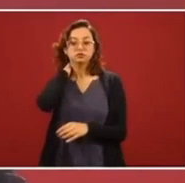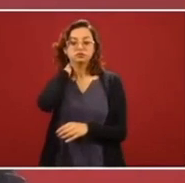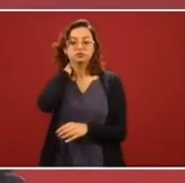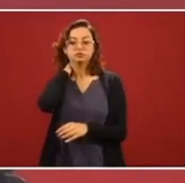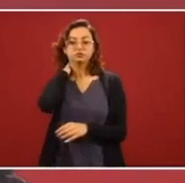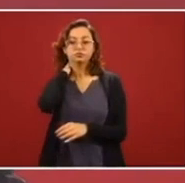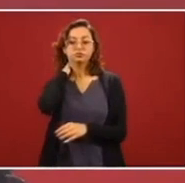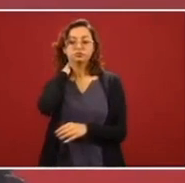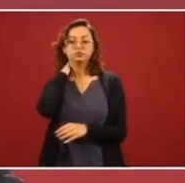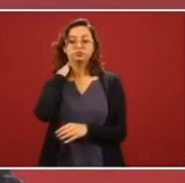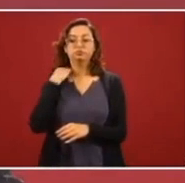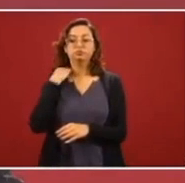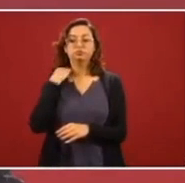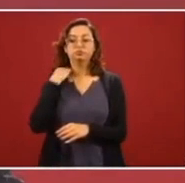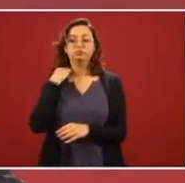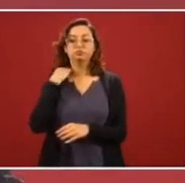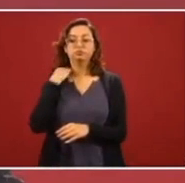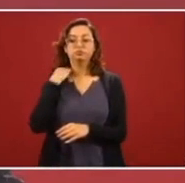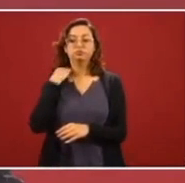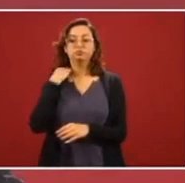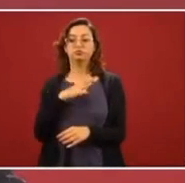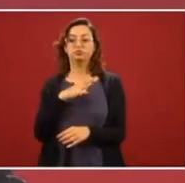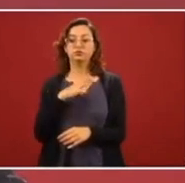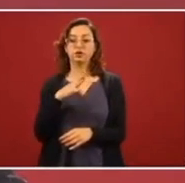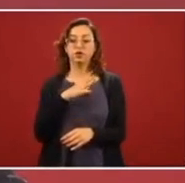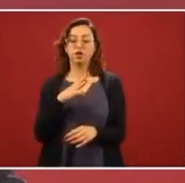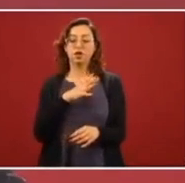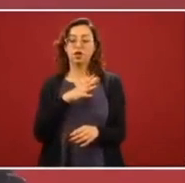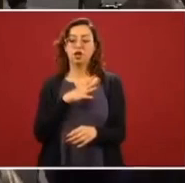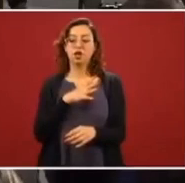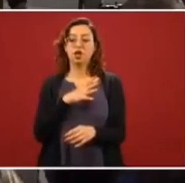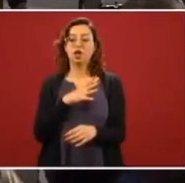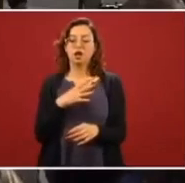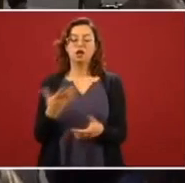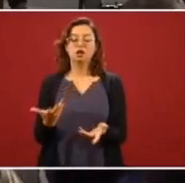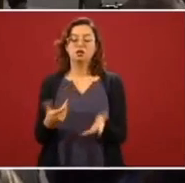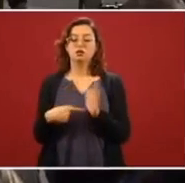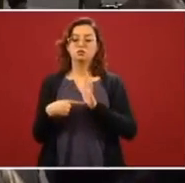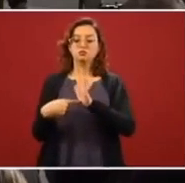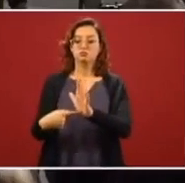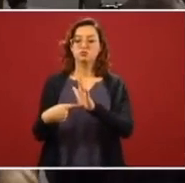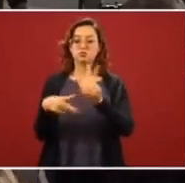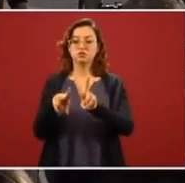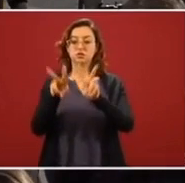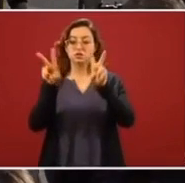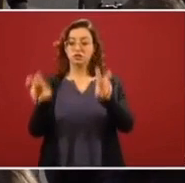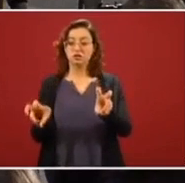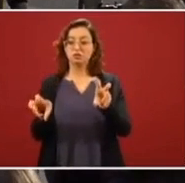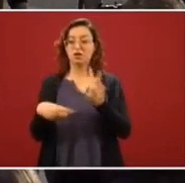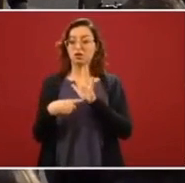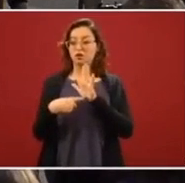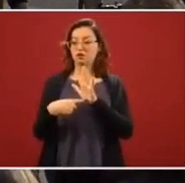airport de Santa Lucía. of Santa Lucia. Y le voy a pedir que incluyan